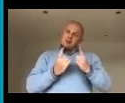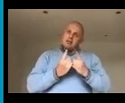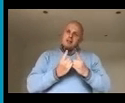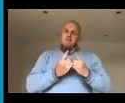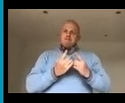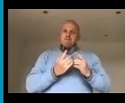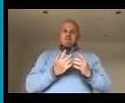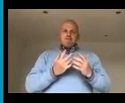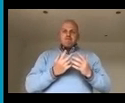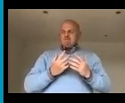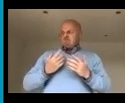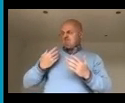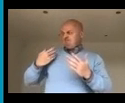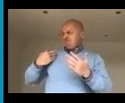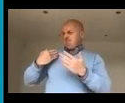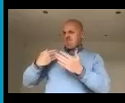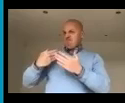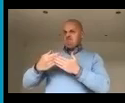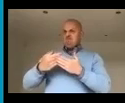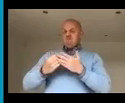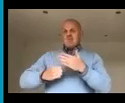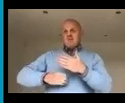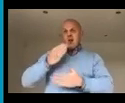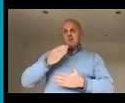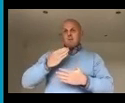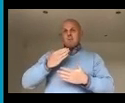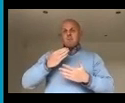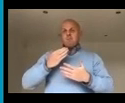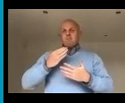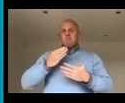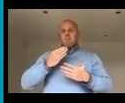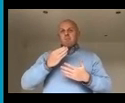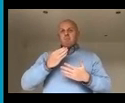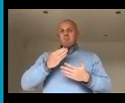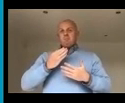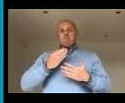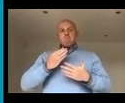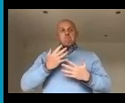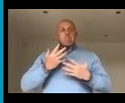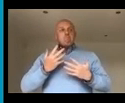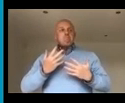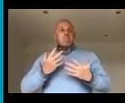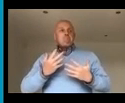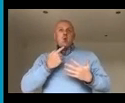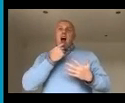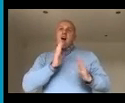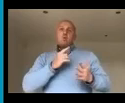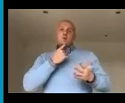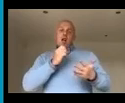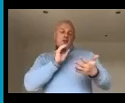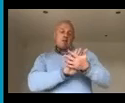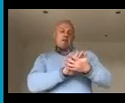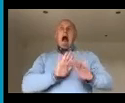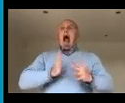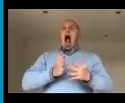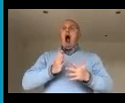really developed over the last few years, is to be able to say how your project is going to help people. They want